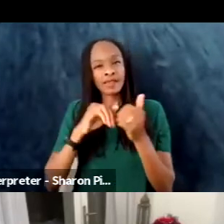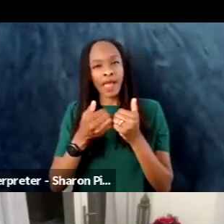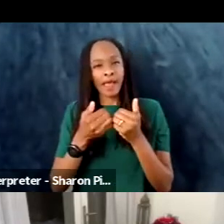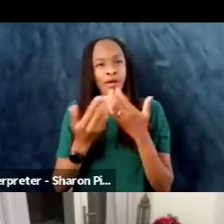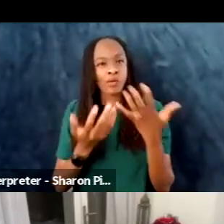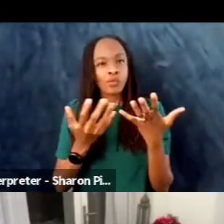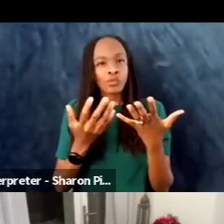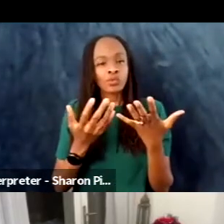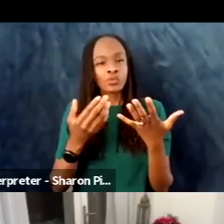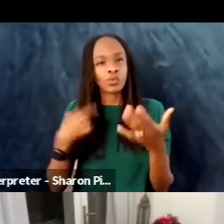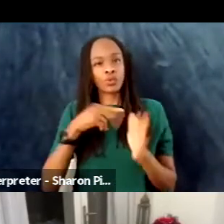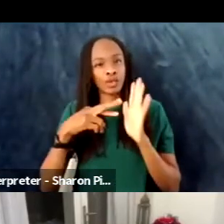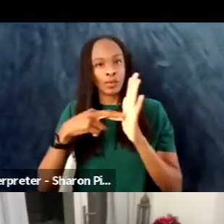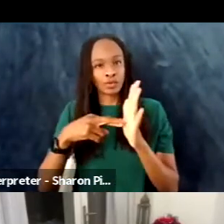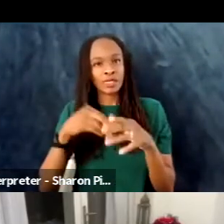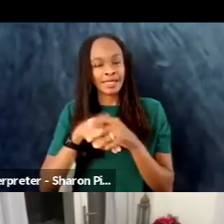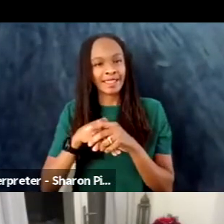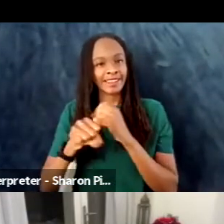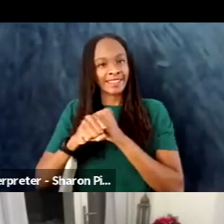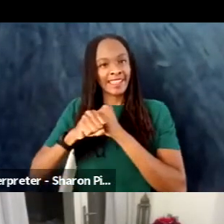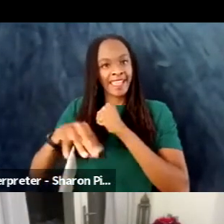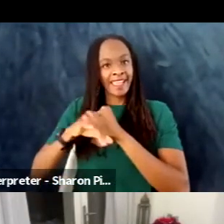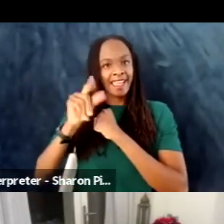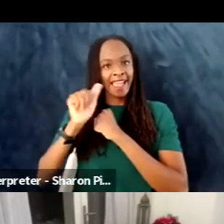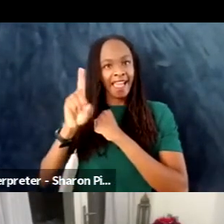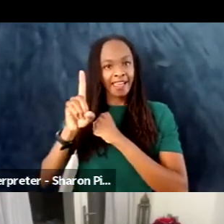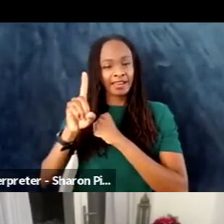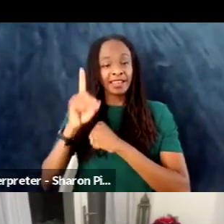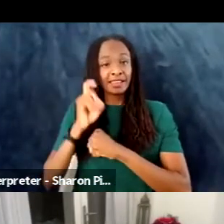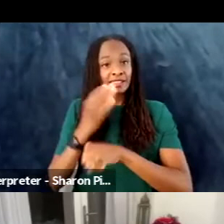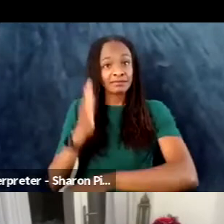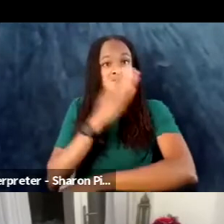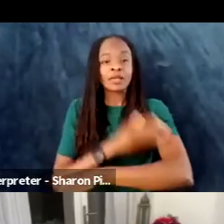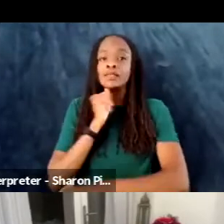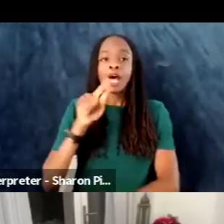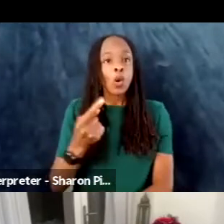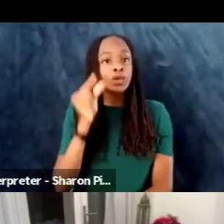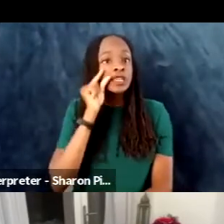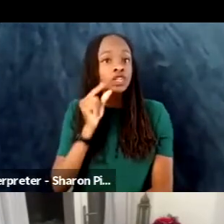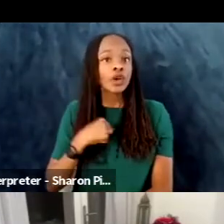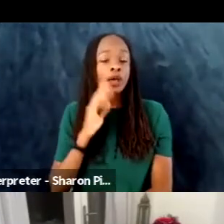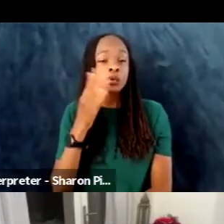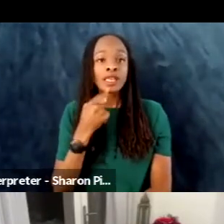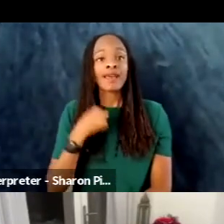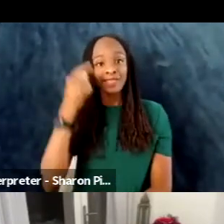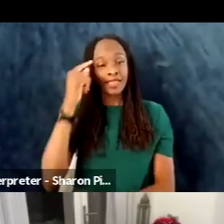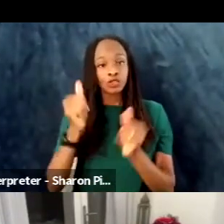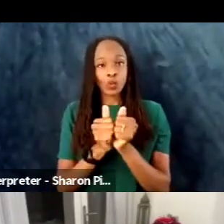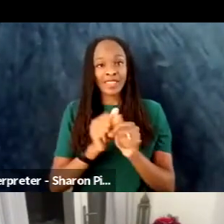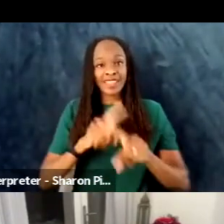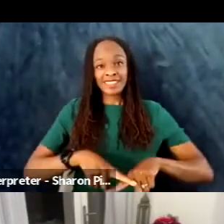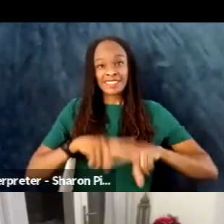of our representation in the advertising is far better. And it's not only gender, I would say. I think it's also with different